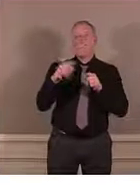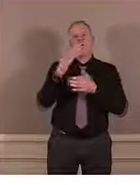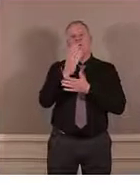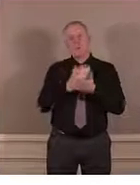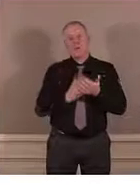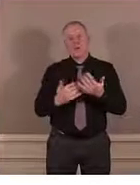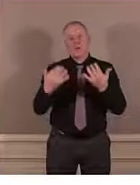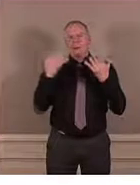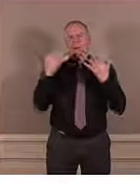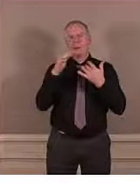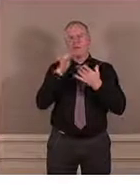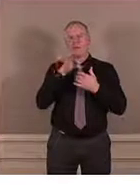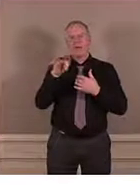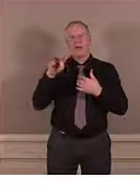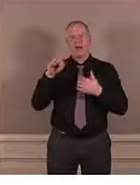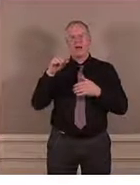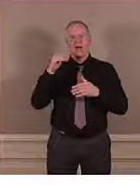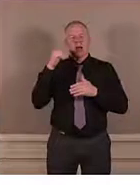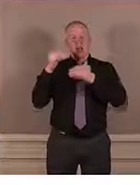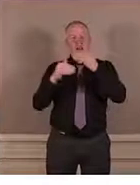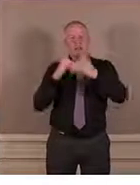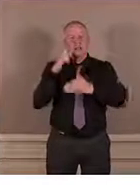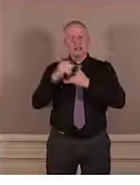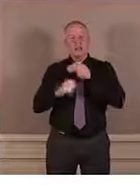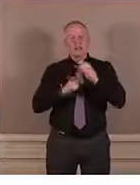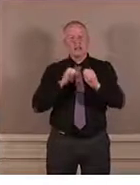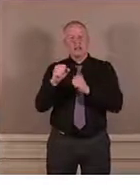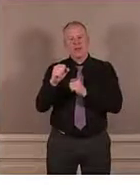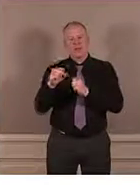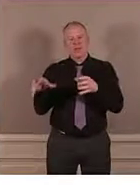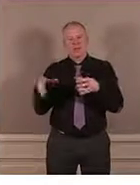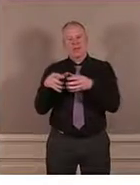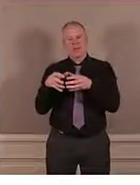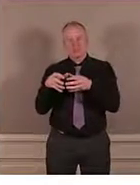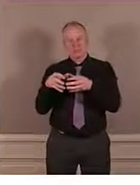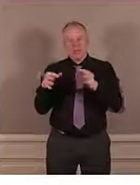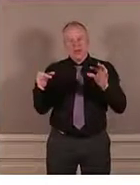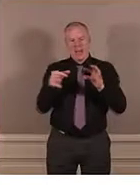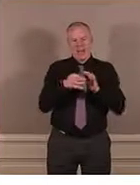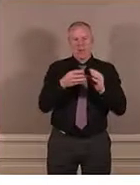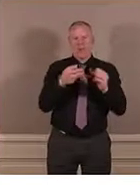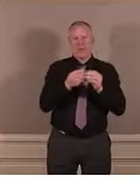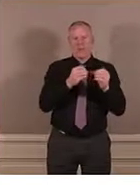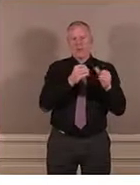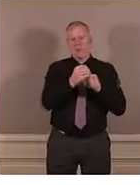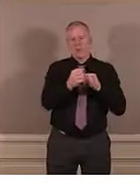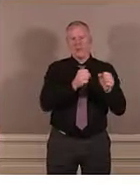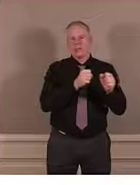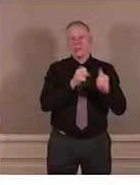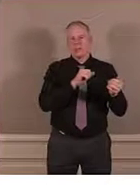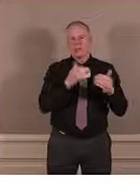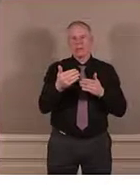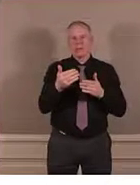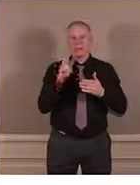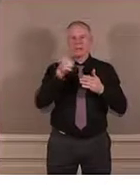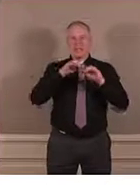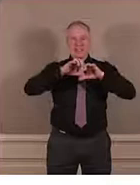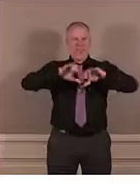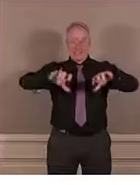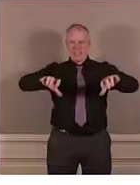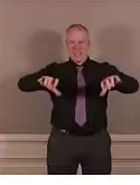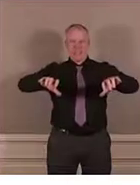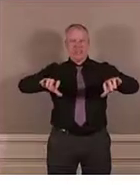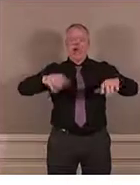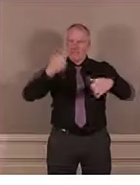for adult day service settings are often combined with other service provision and therefore cannot be disaggregated. So we had